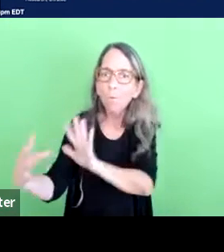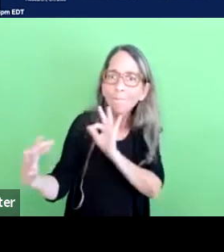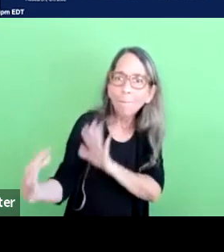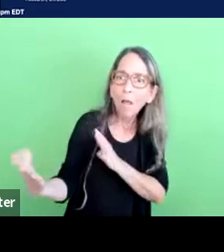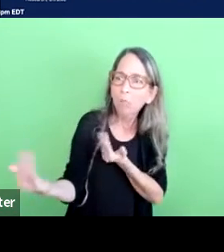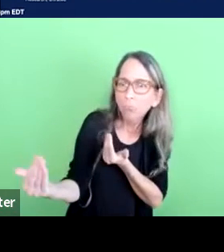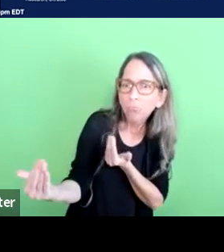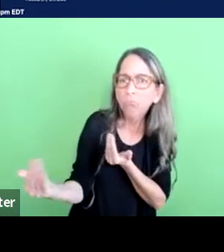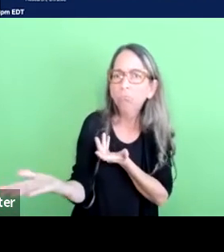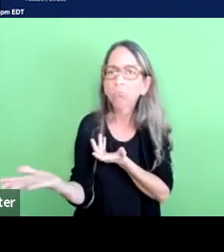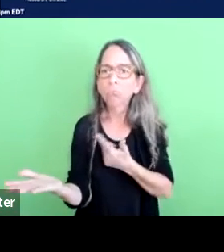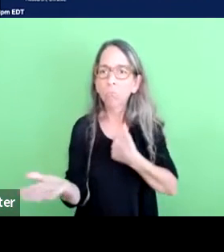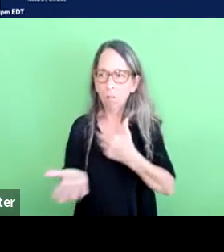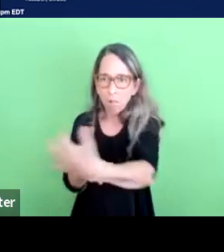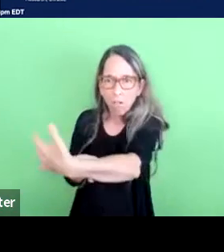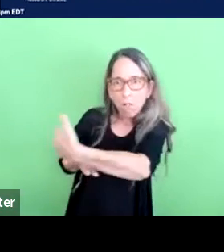are.